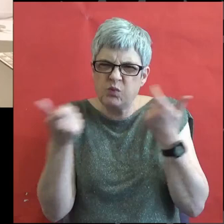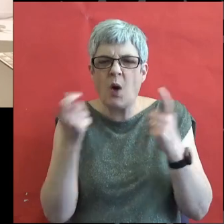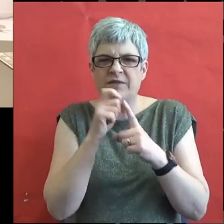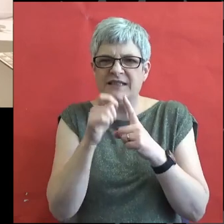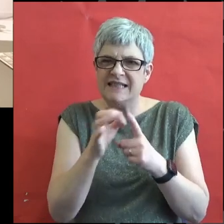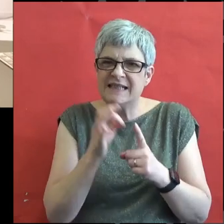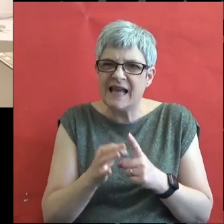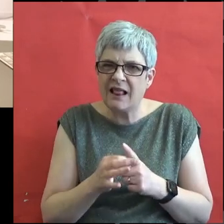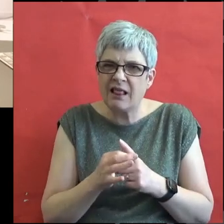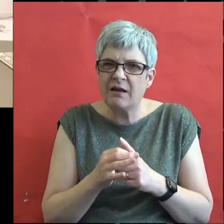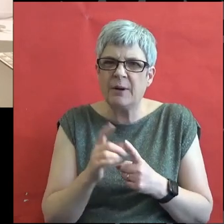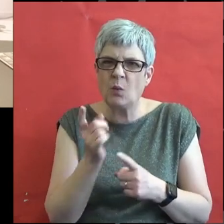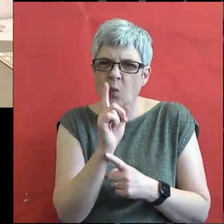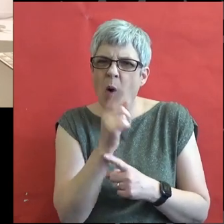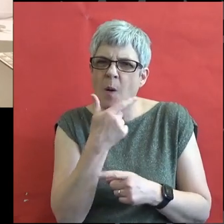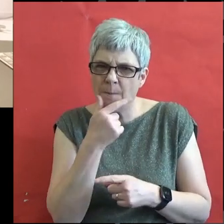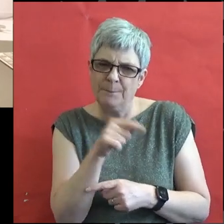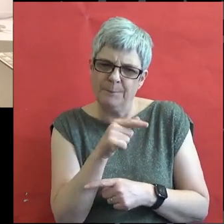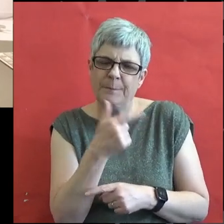people love.